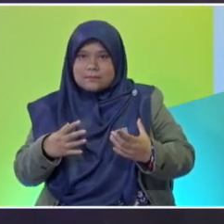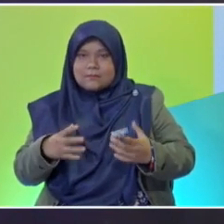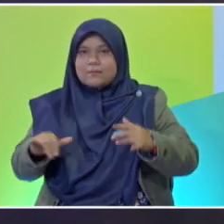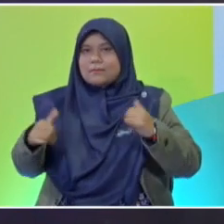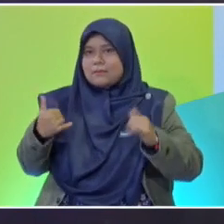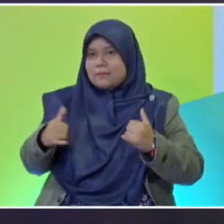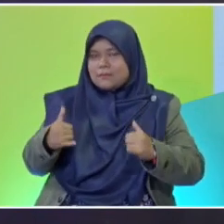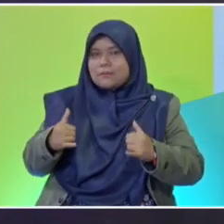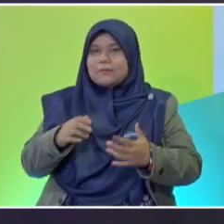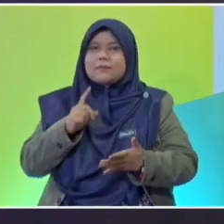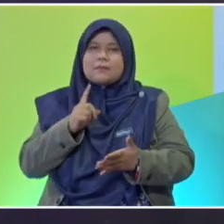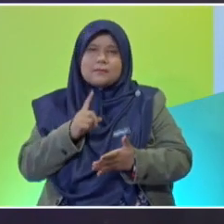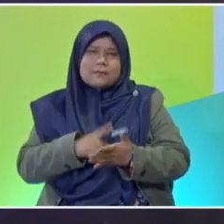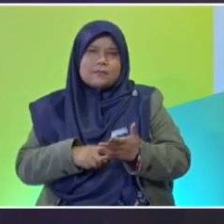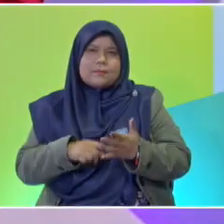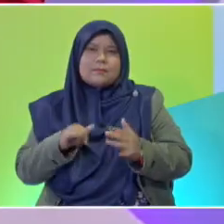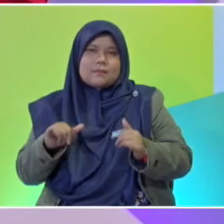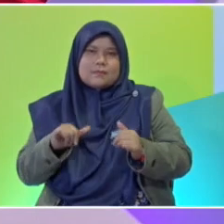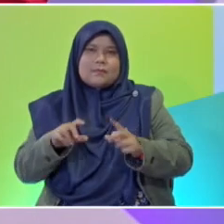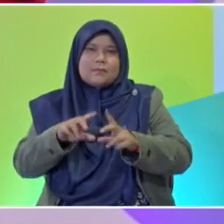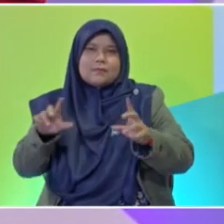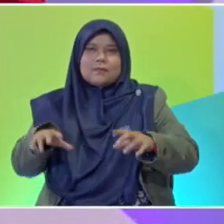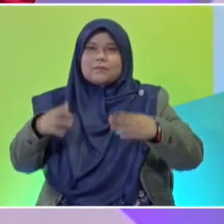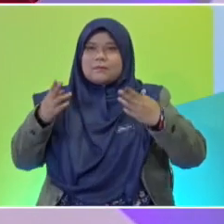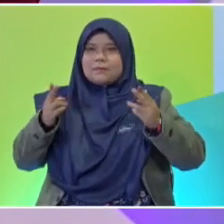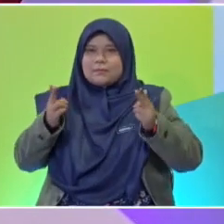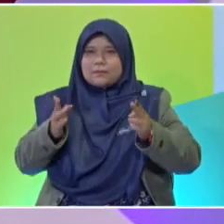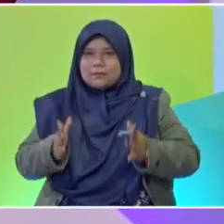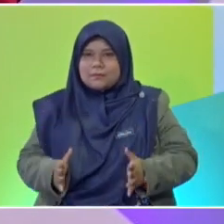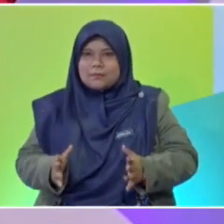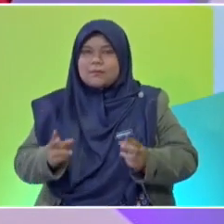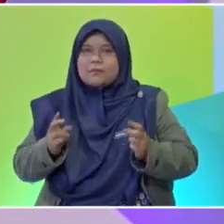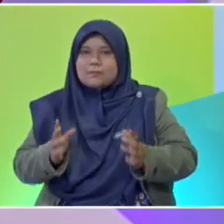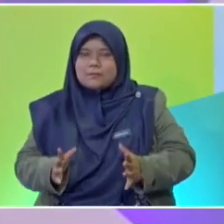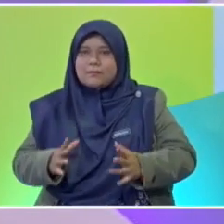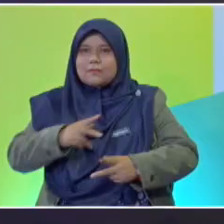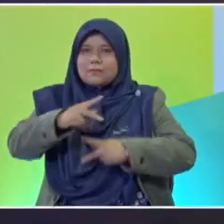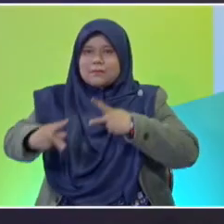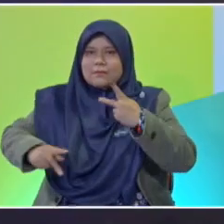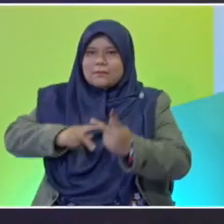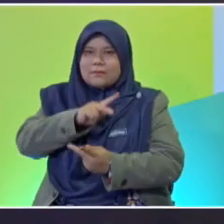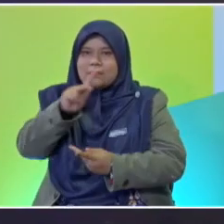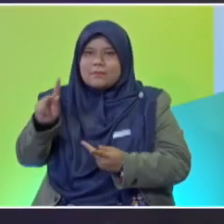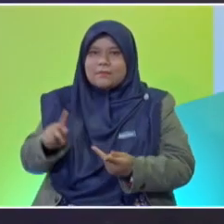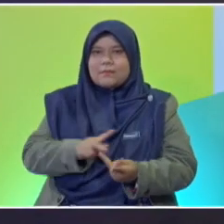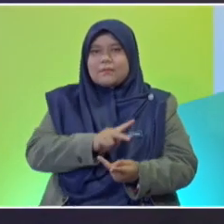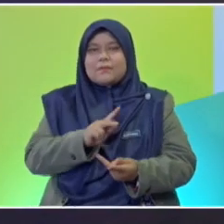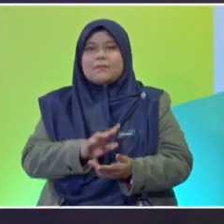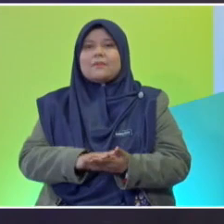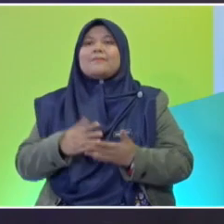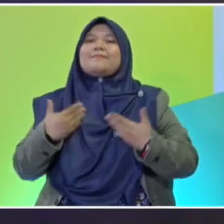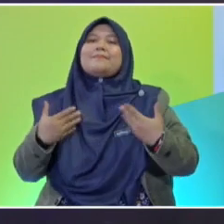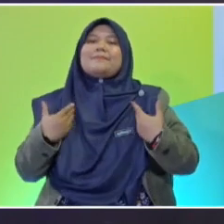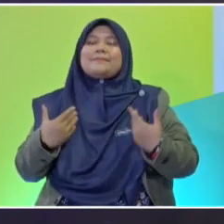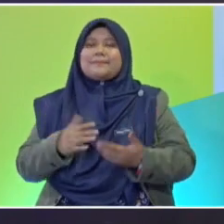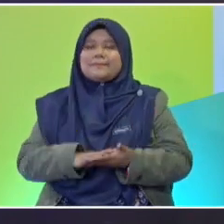play something that's got to do with human blood circulatory system. Wow, okay, I am so excited. Are